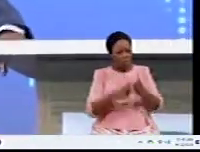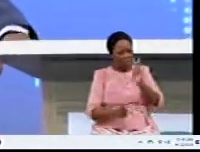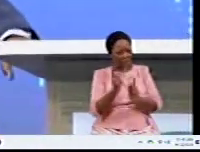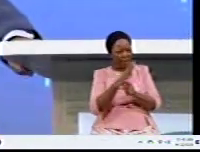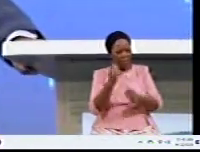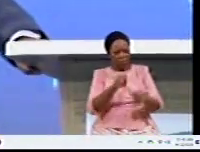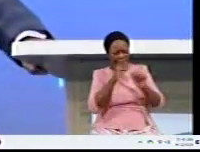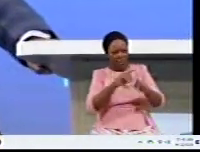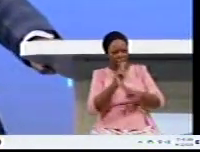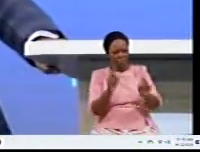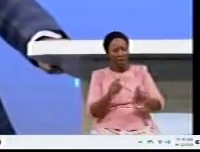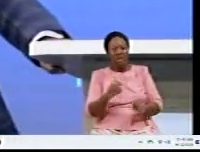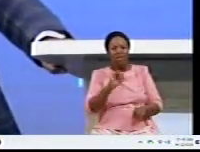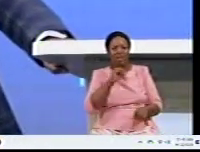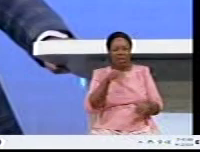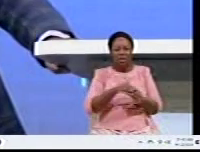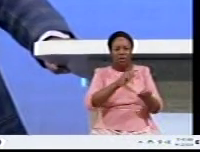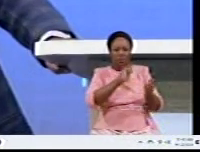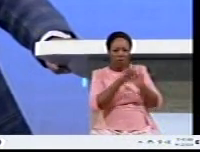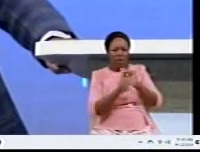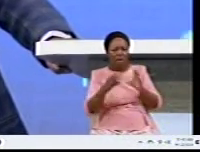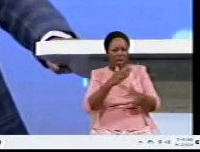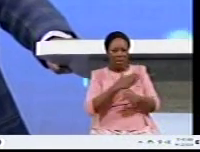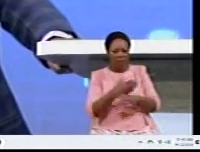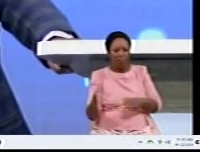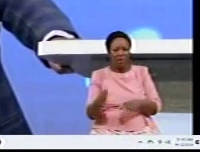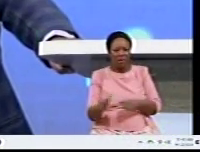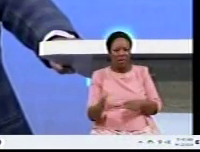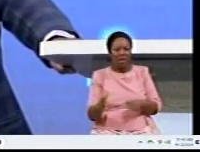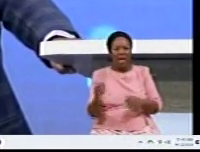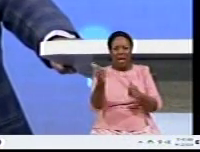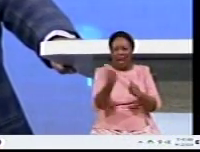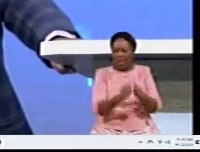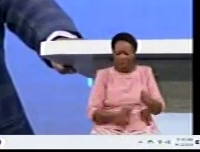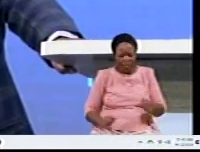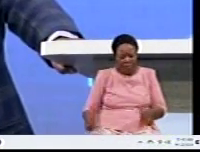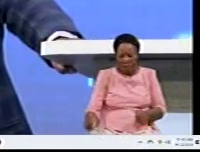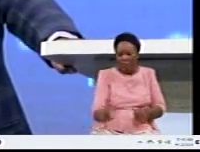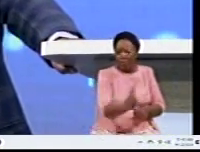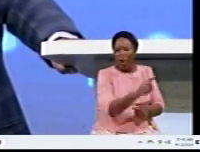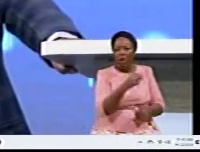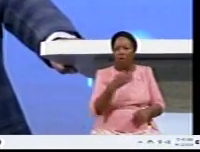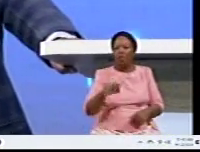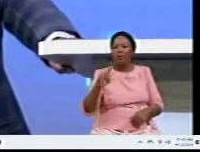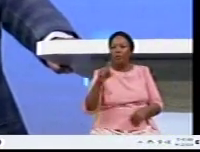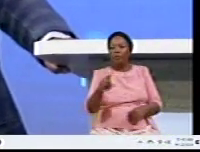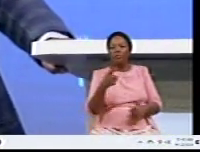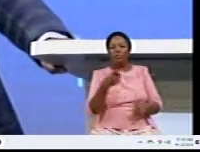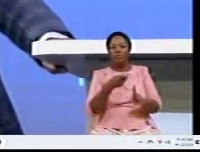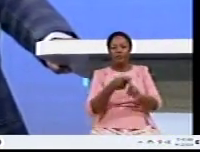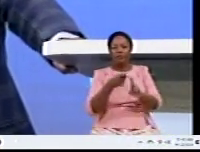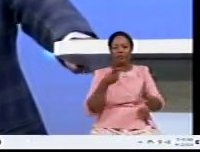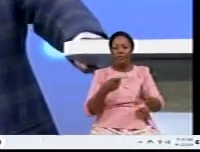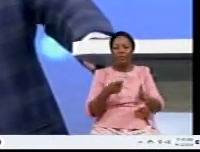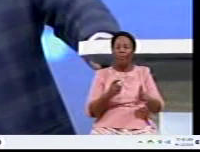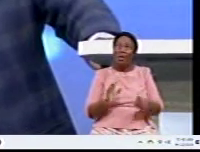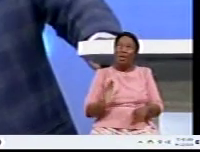In turning away every one of you from